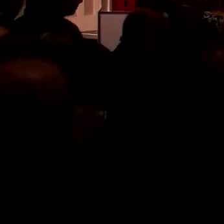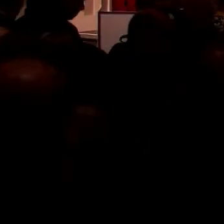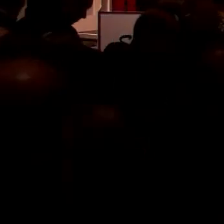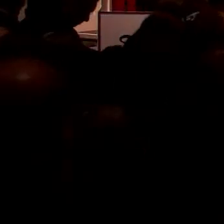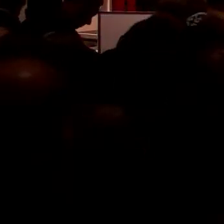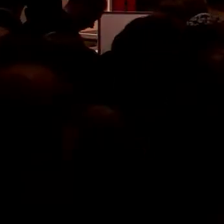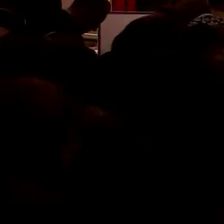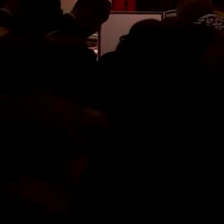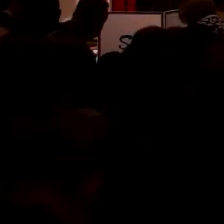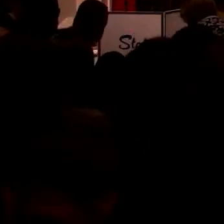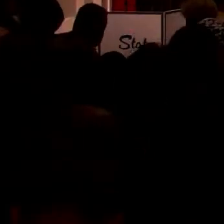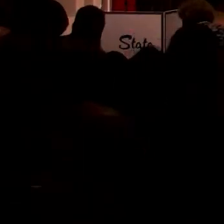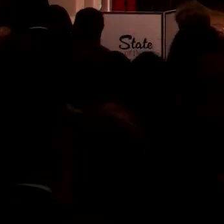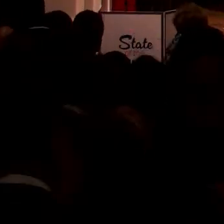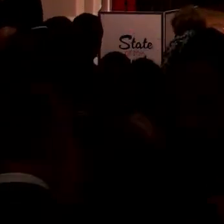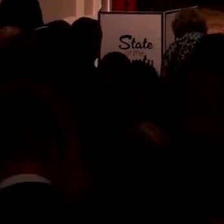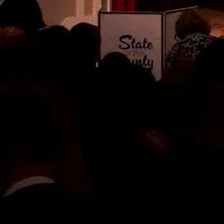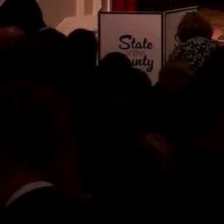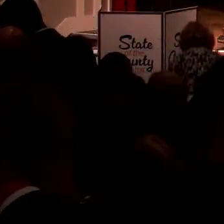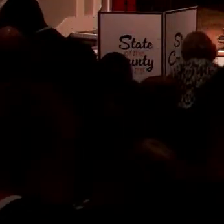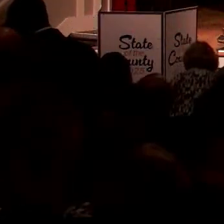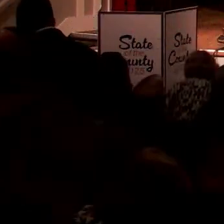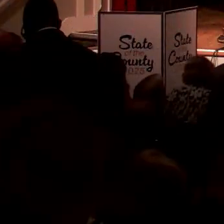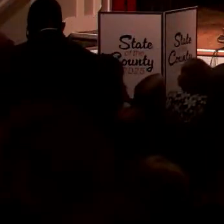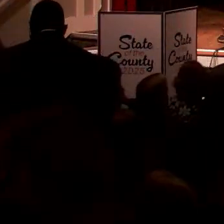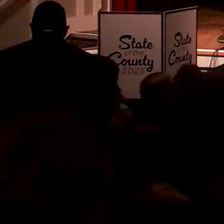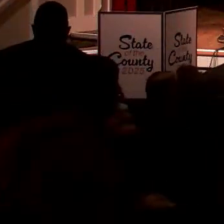Thank you, Rabbi Lazarus Klein. Please be seated.